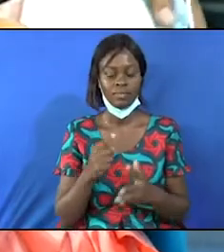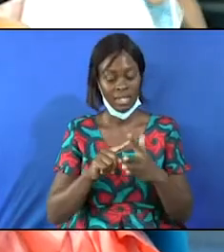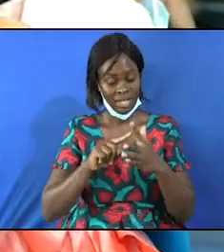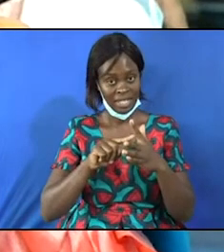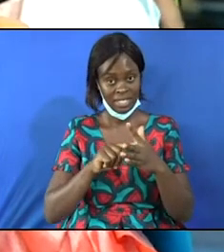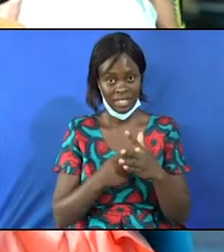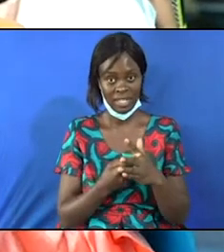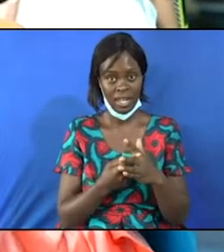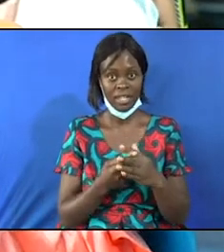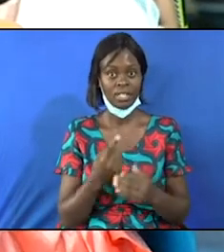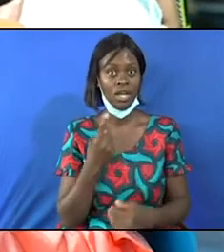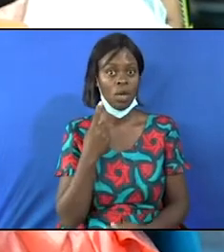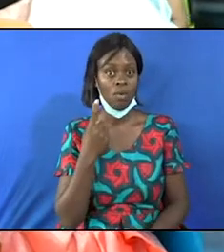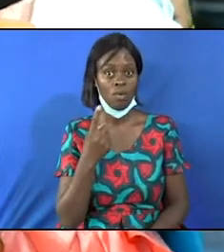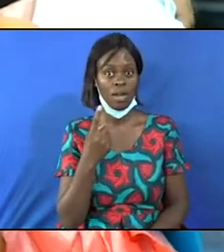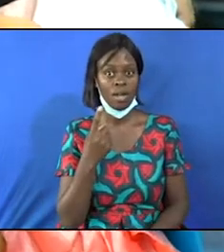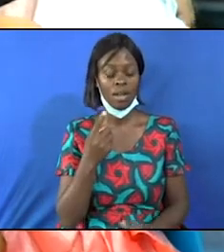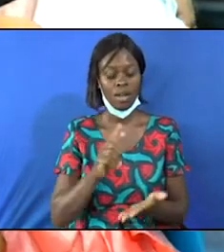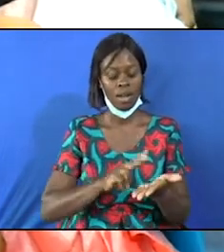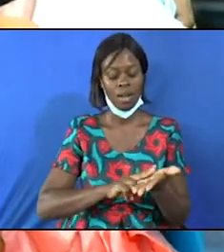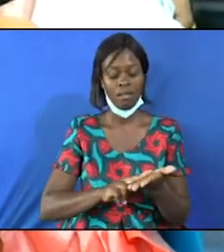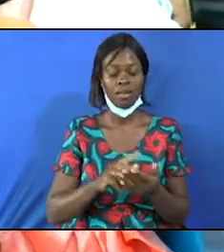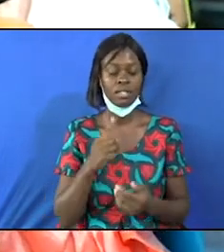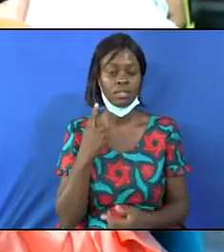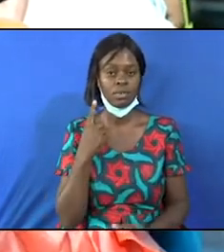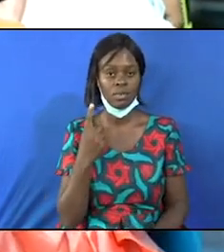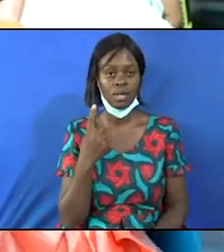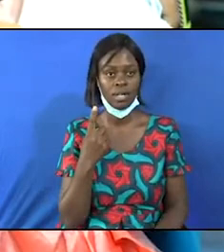Genesis 1 verse 1.